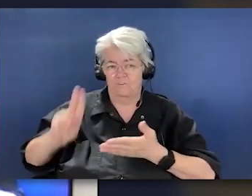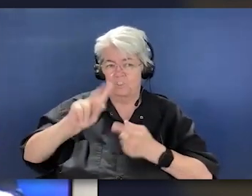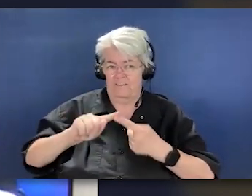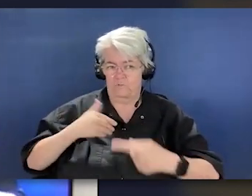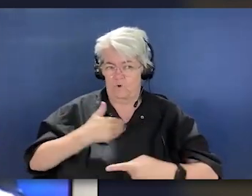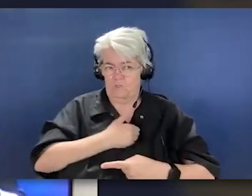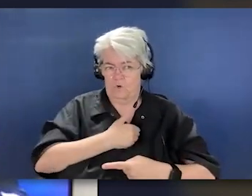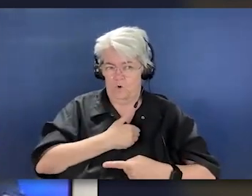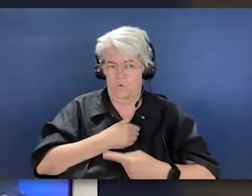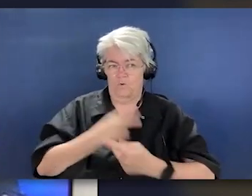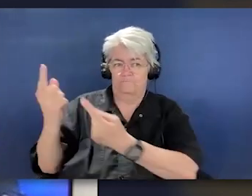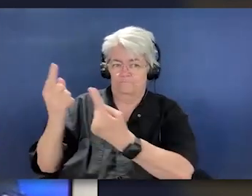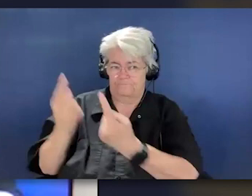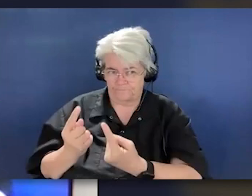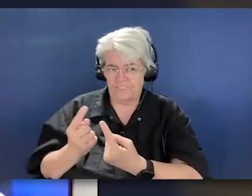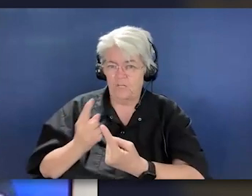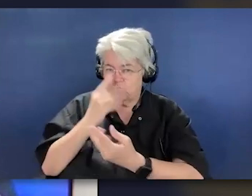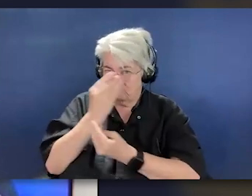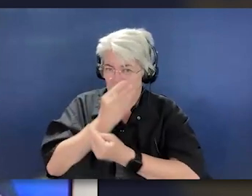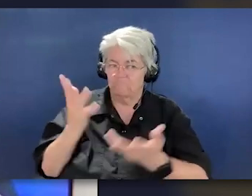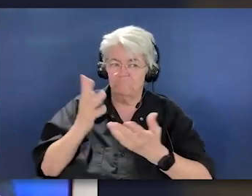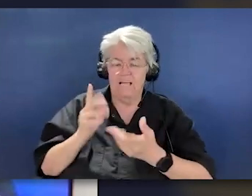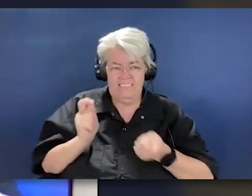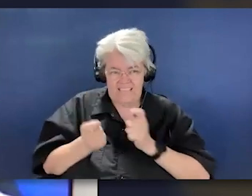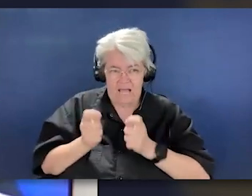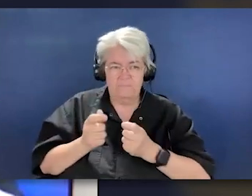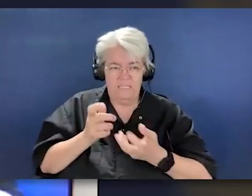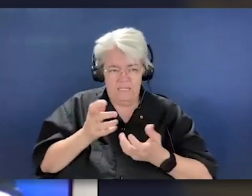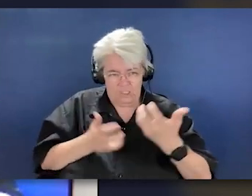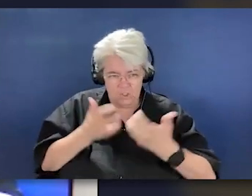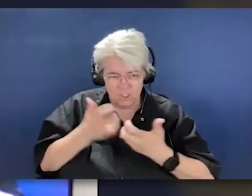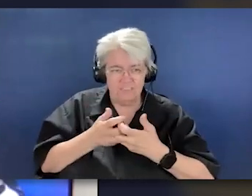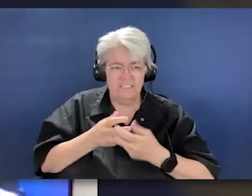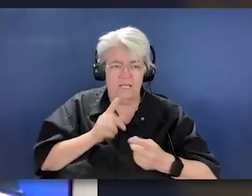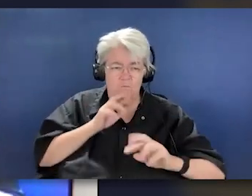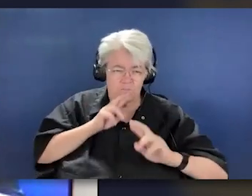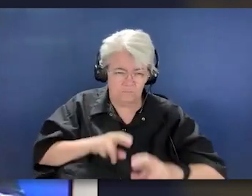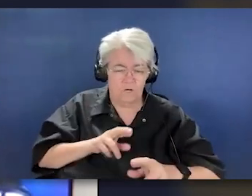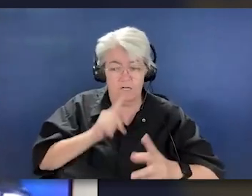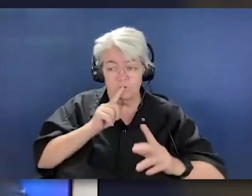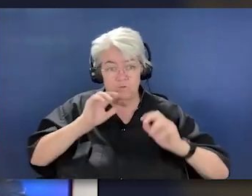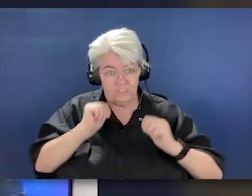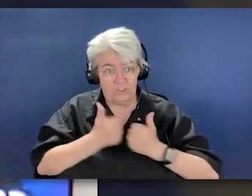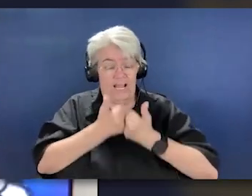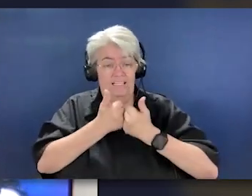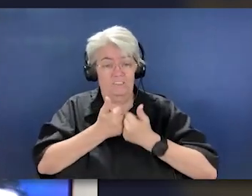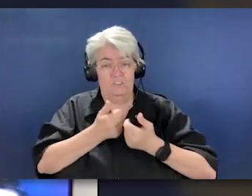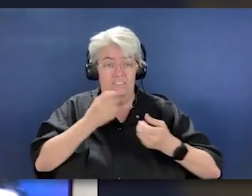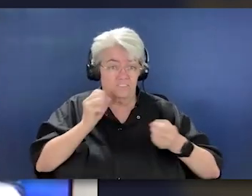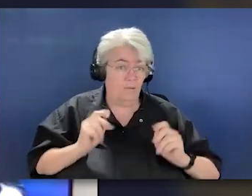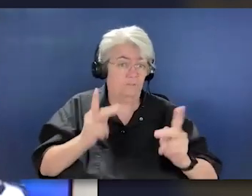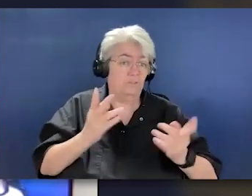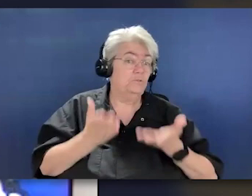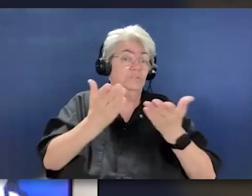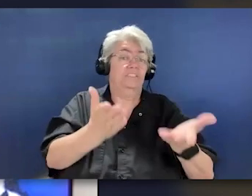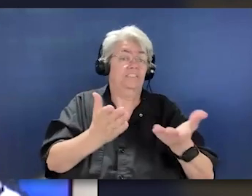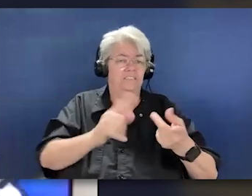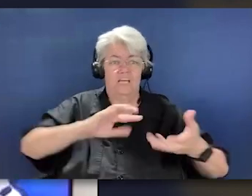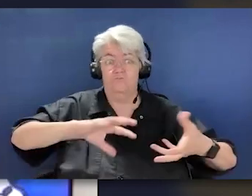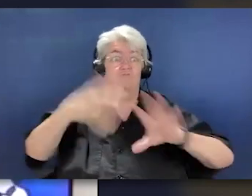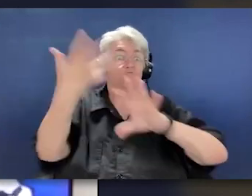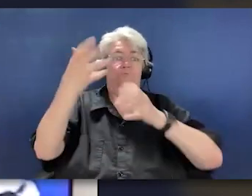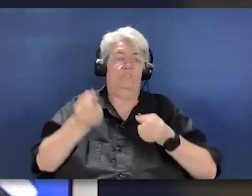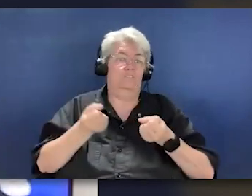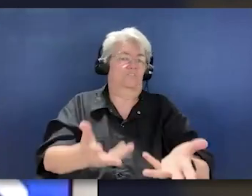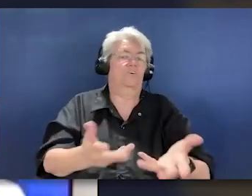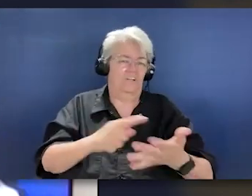share their experiences adapting, adjusting, and responding to all the challenges, opportunities, and disruptions that GAI has brought to